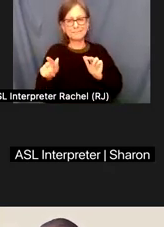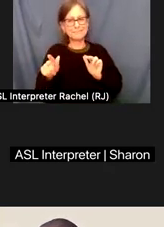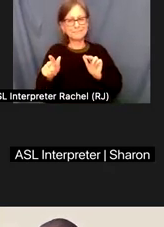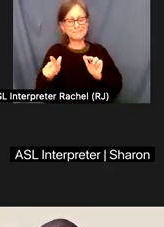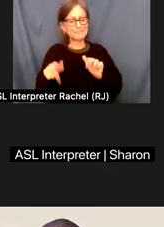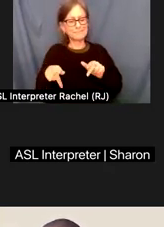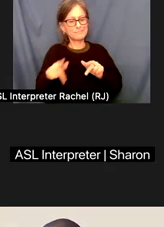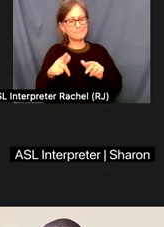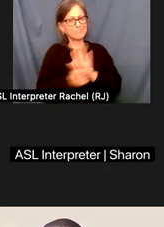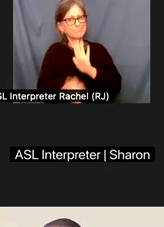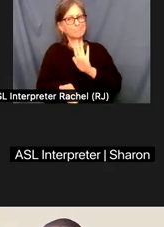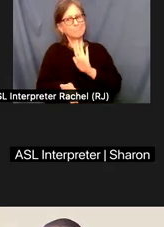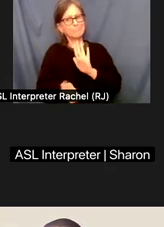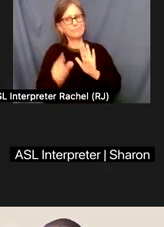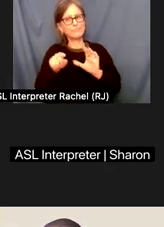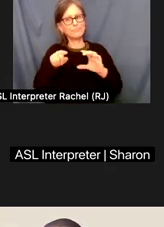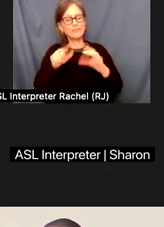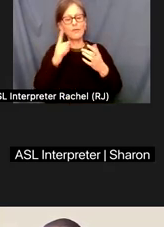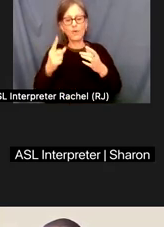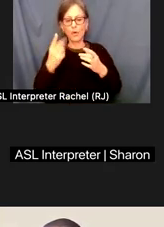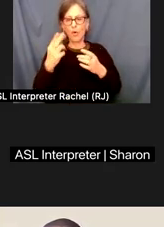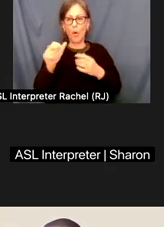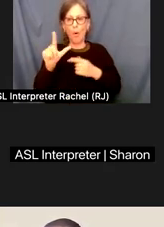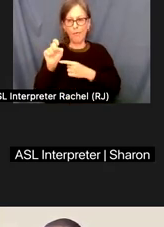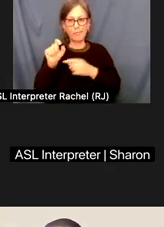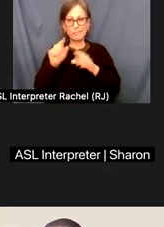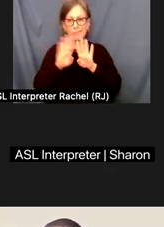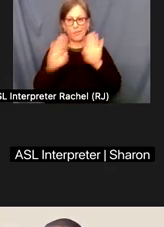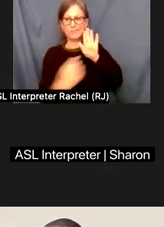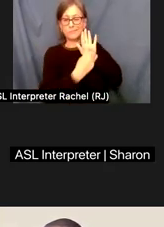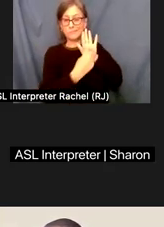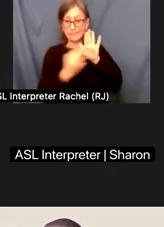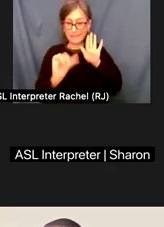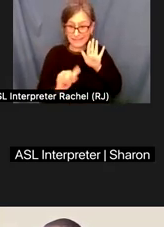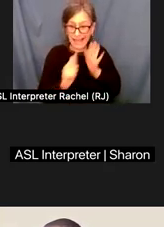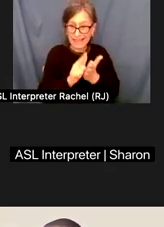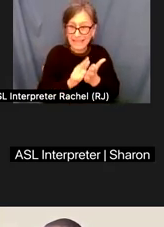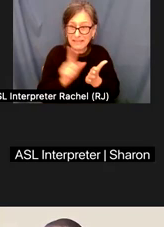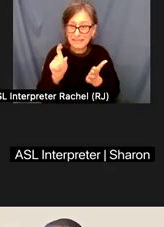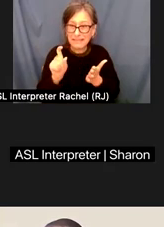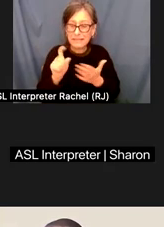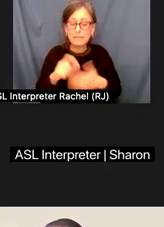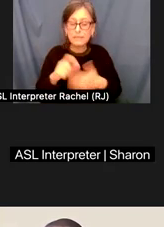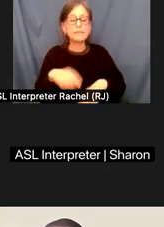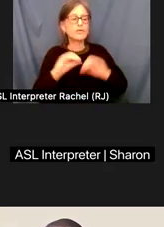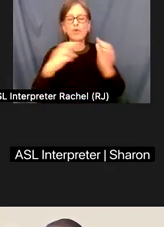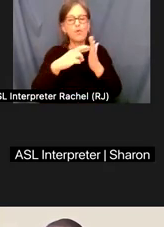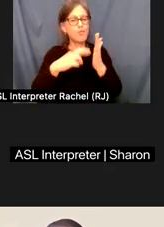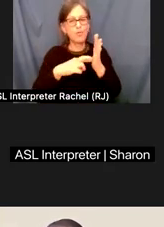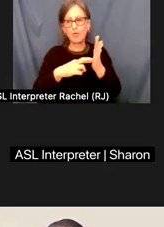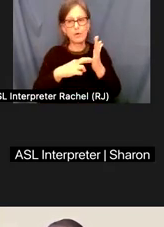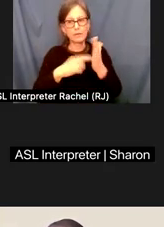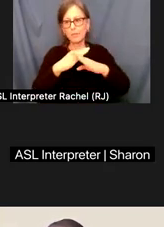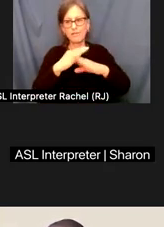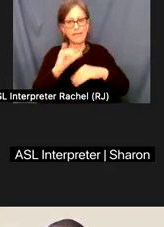you putting holes in the walls, is that legal? Unfortunately, there's no real rule that prevents